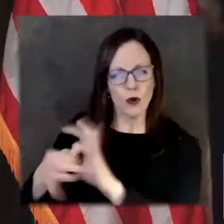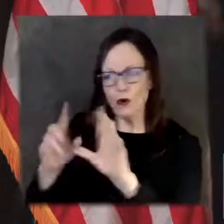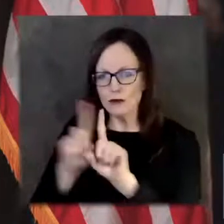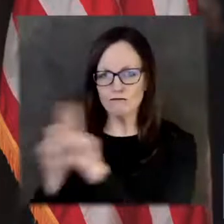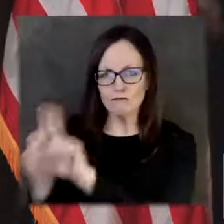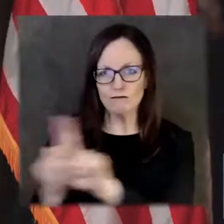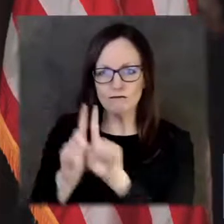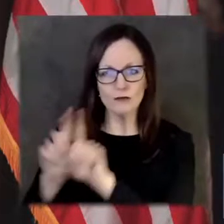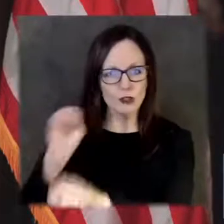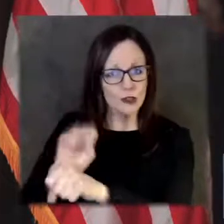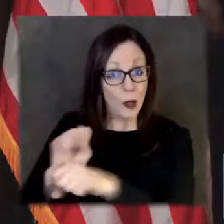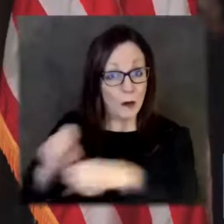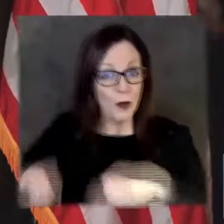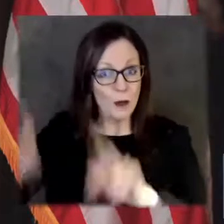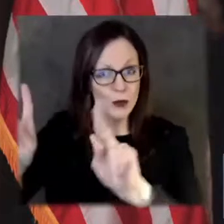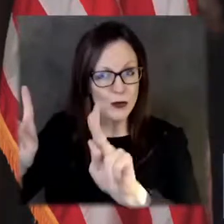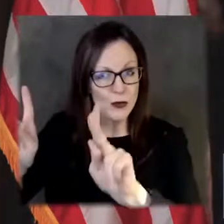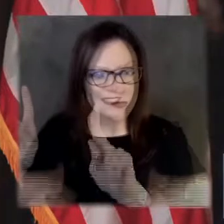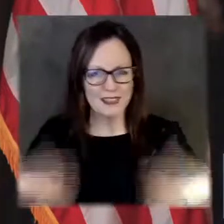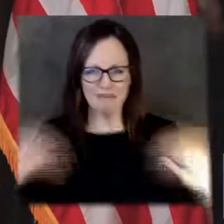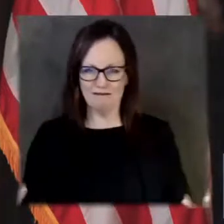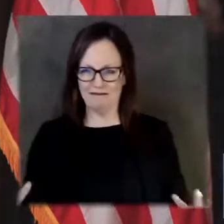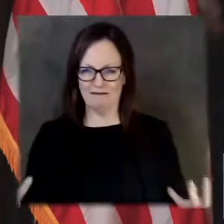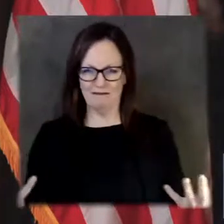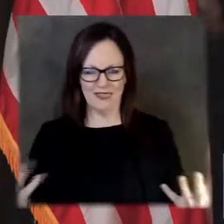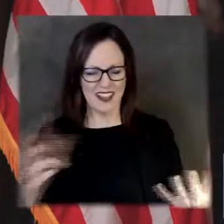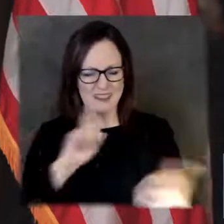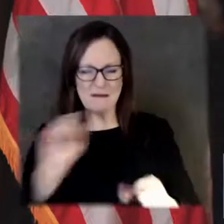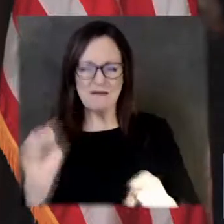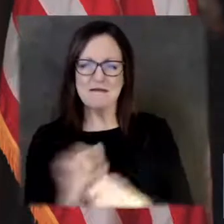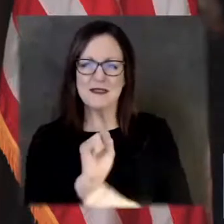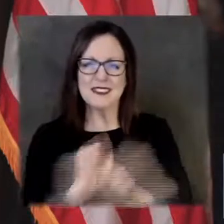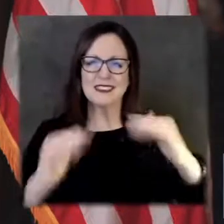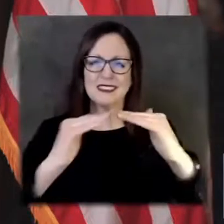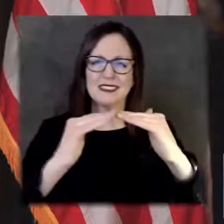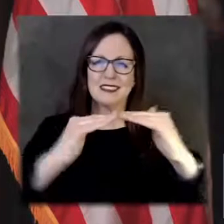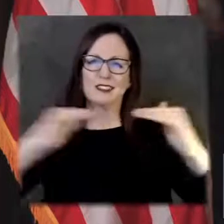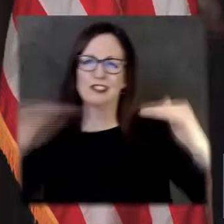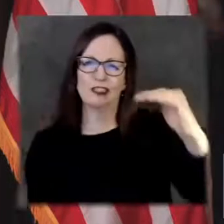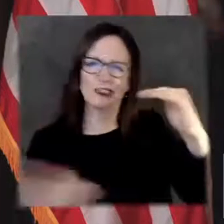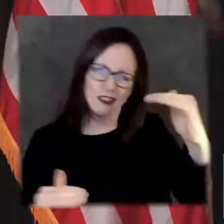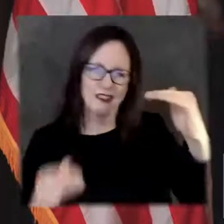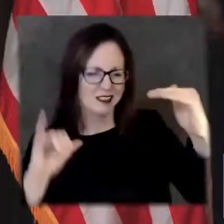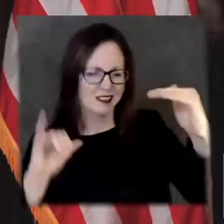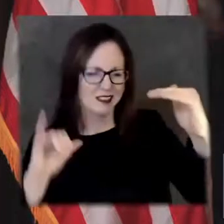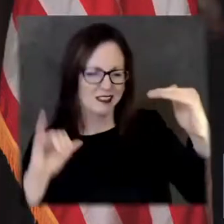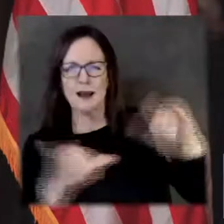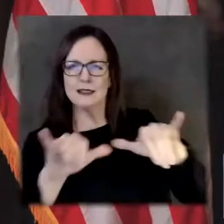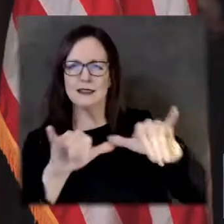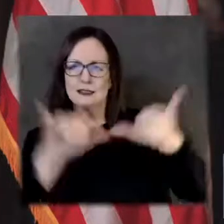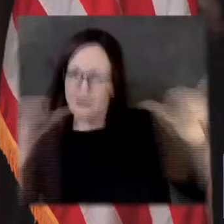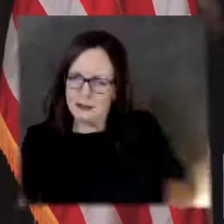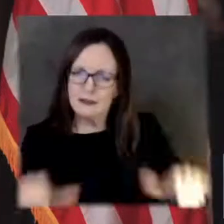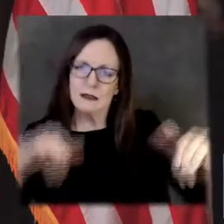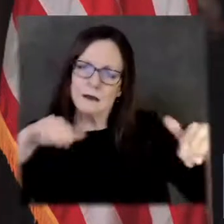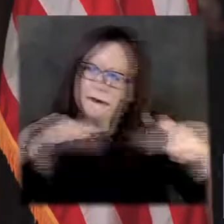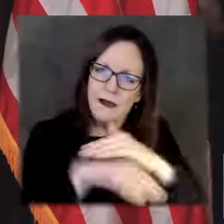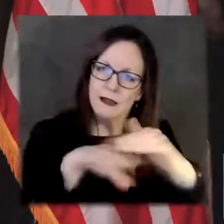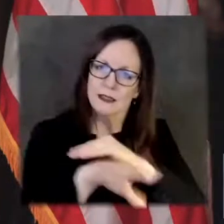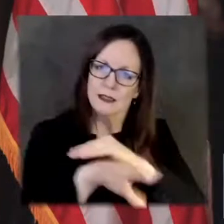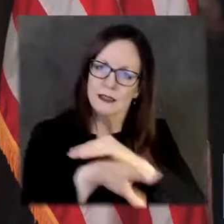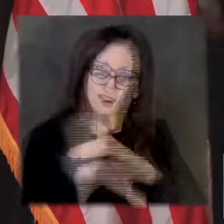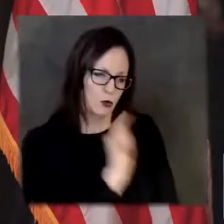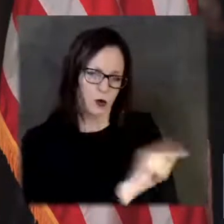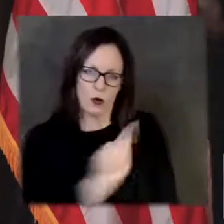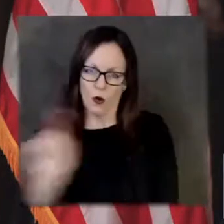most importantly, we have yet to address the disproportionate impact the last more than two decades of laws have had on